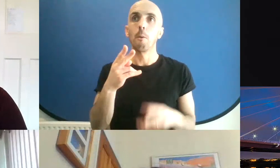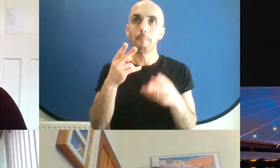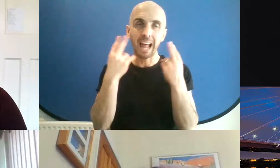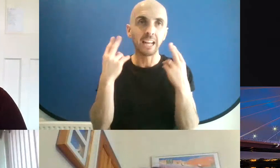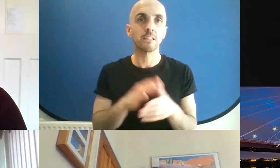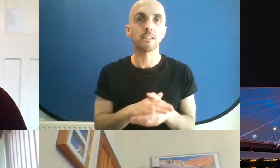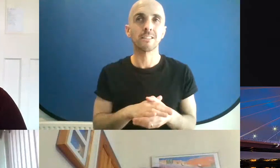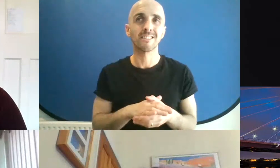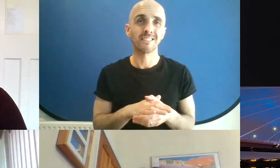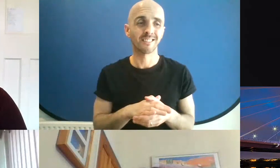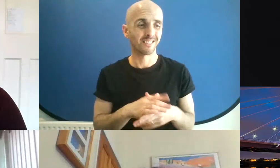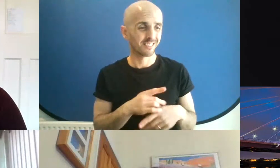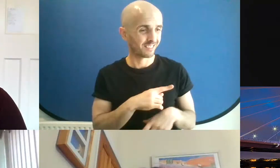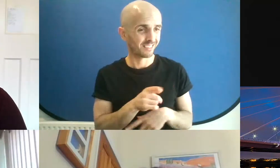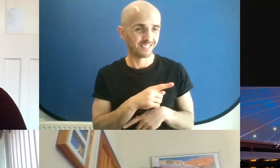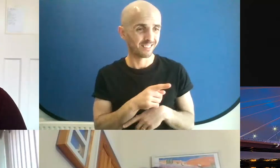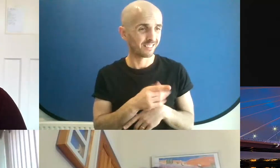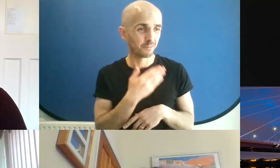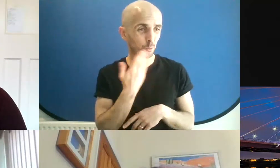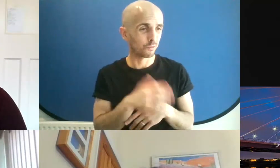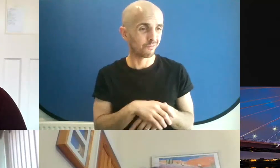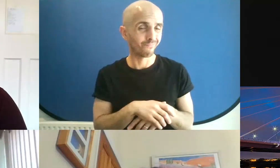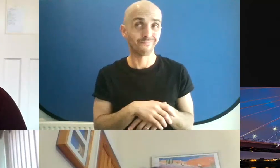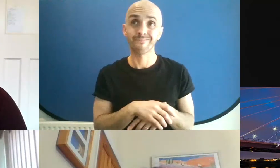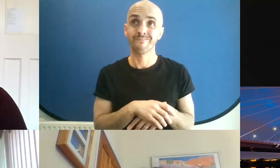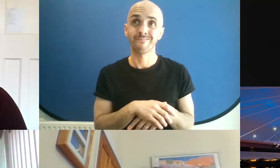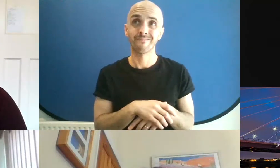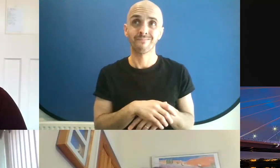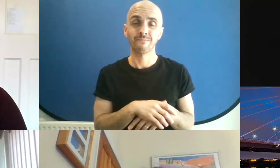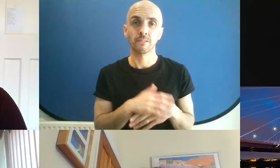I think there was a bit of a conversation about sort of